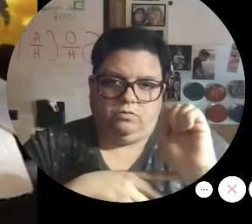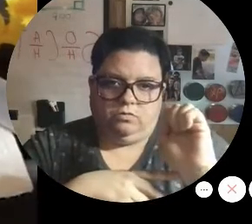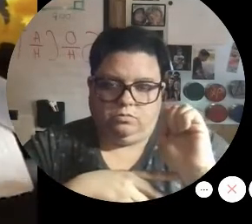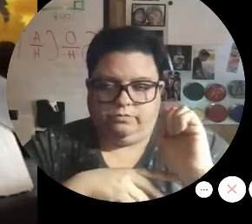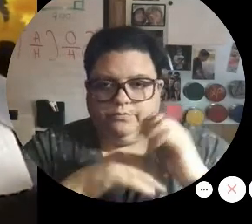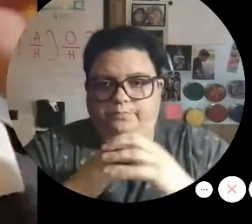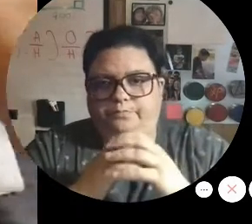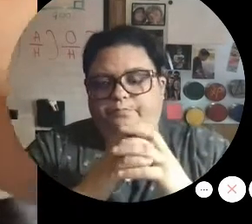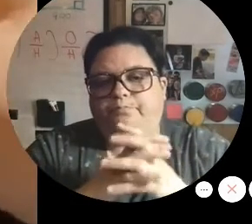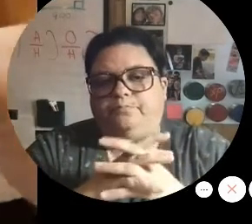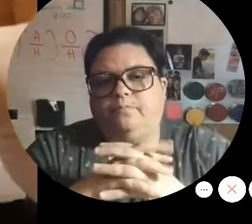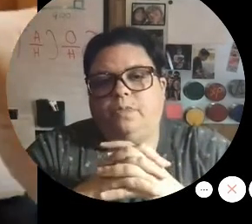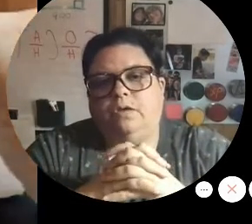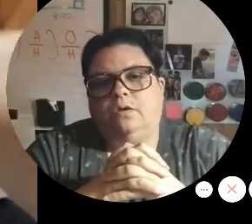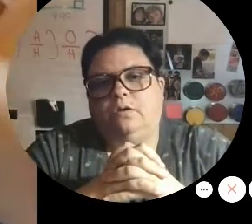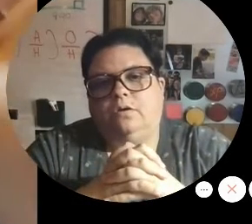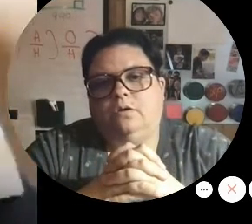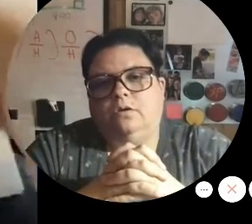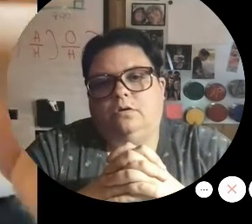Okay.